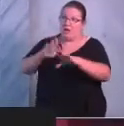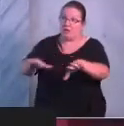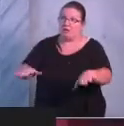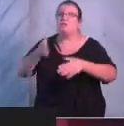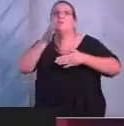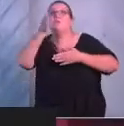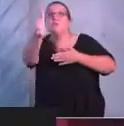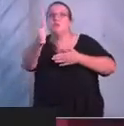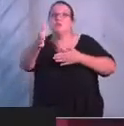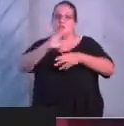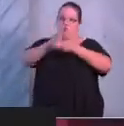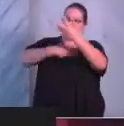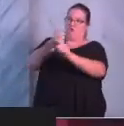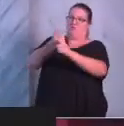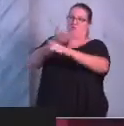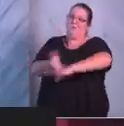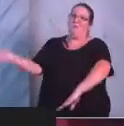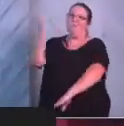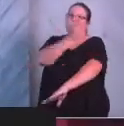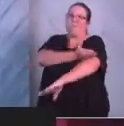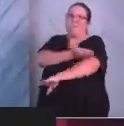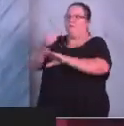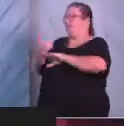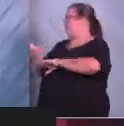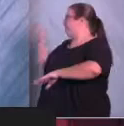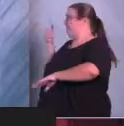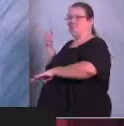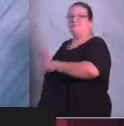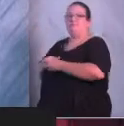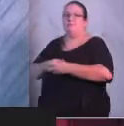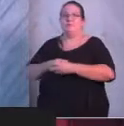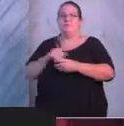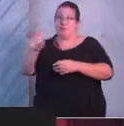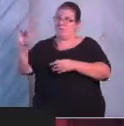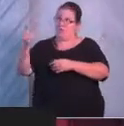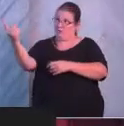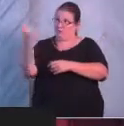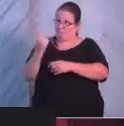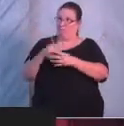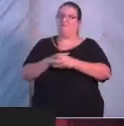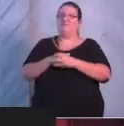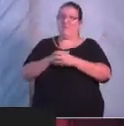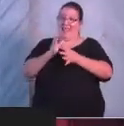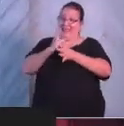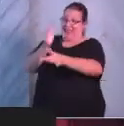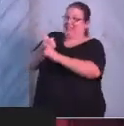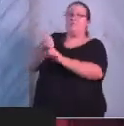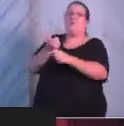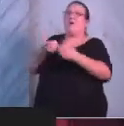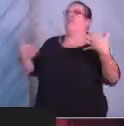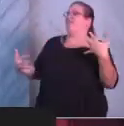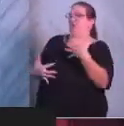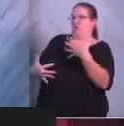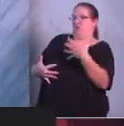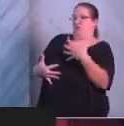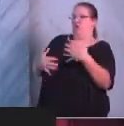in a better state than what we inherited from. So answering your first question, hate is something which grows out of fear. And one of the things that I admired